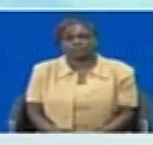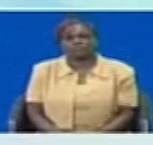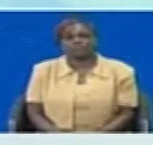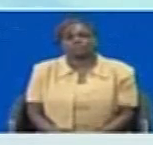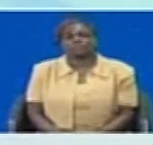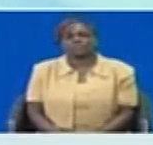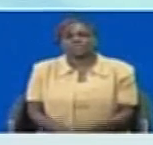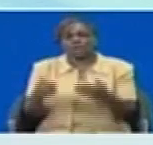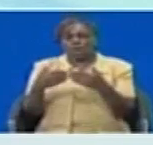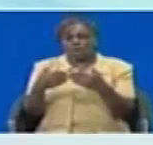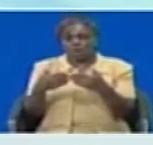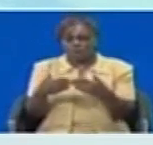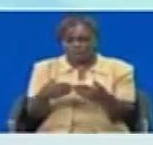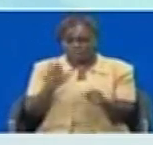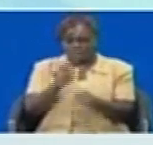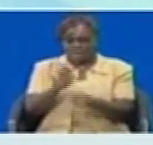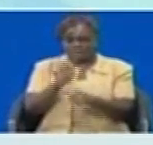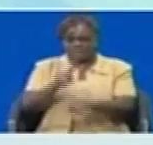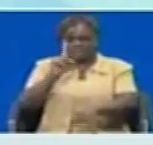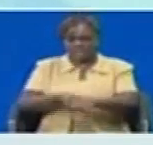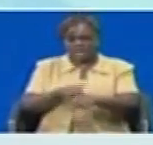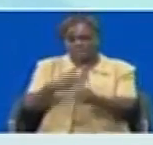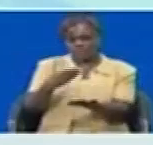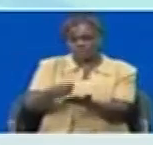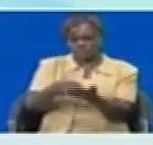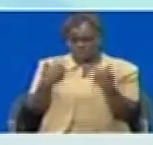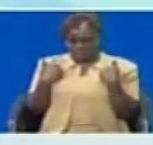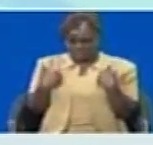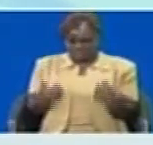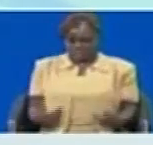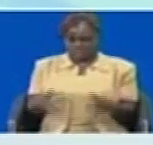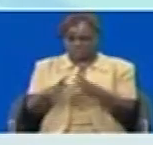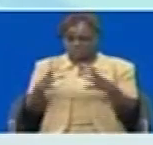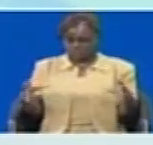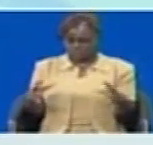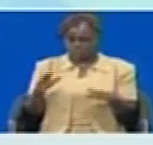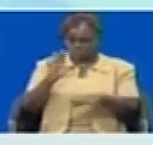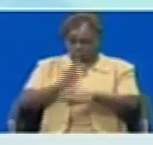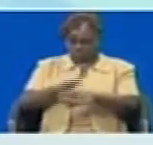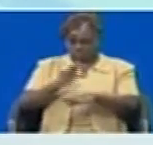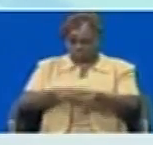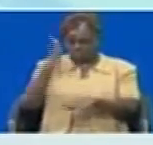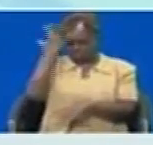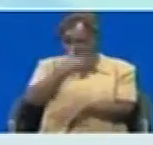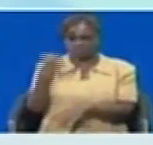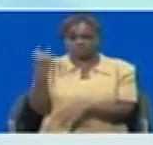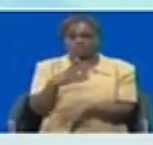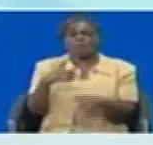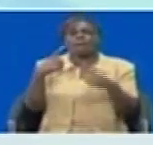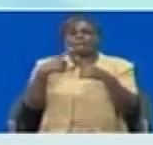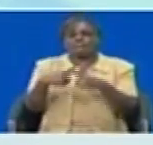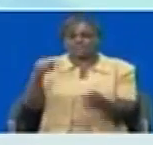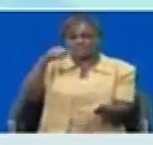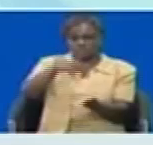Right, so we often spend a lot of time and money on our own personal grooming in a bid to look good and impress others. Well, this often